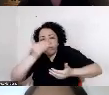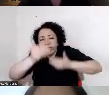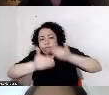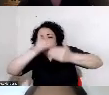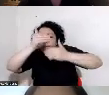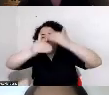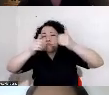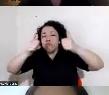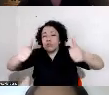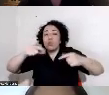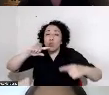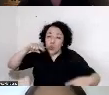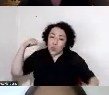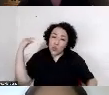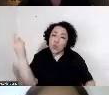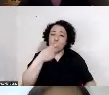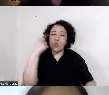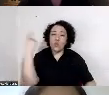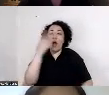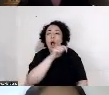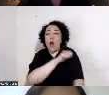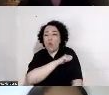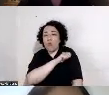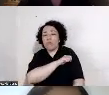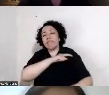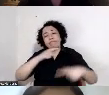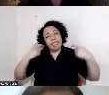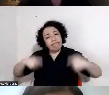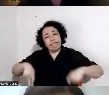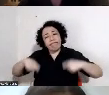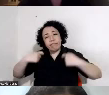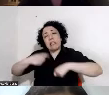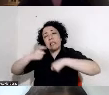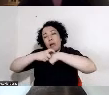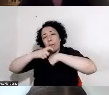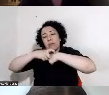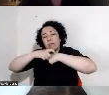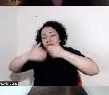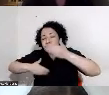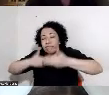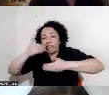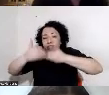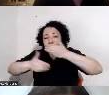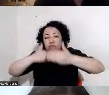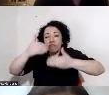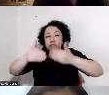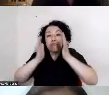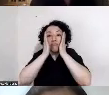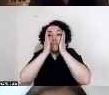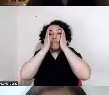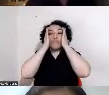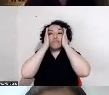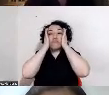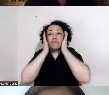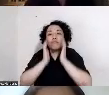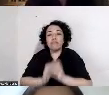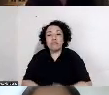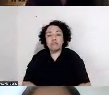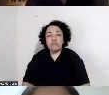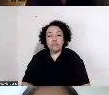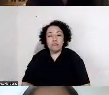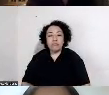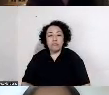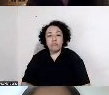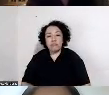Todos merecem isso, todos os alunos. In the articles that we've written, we've also